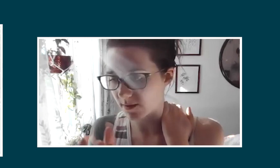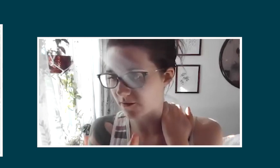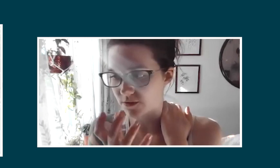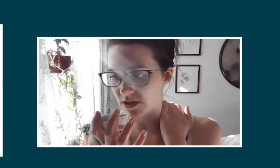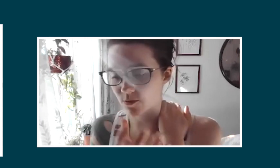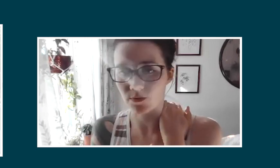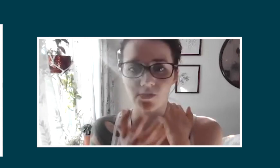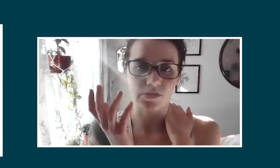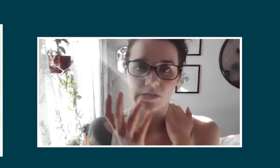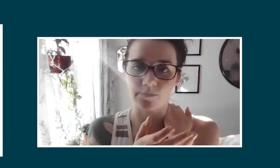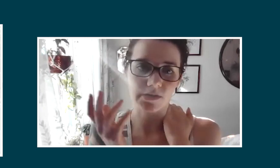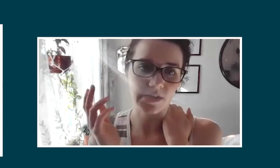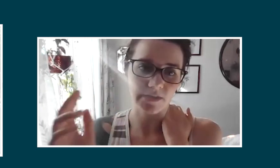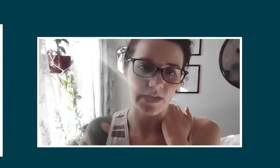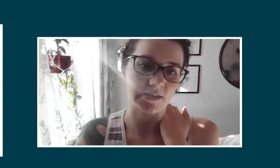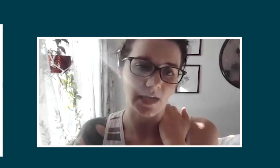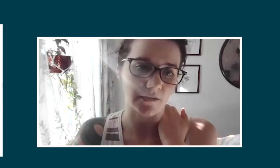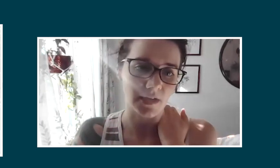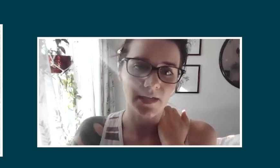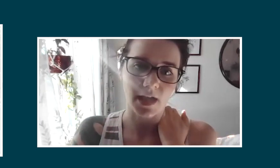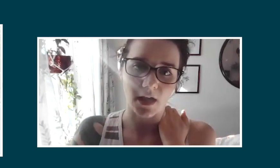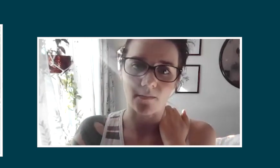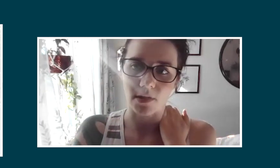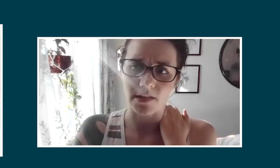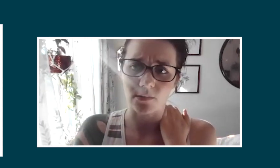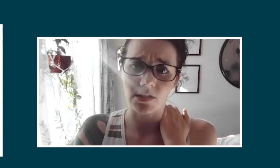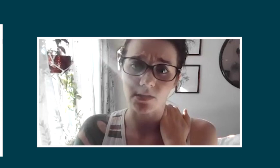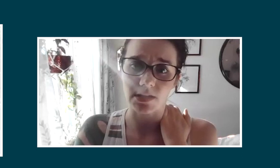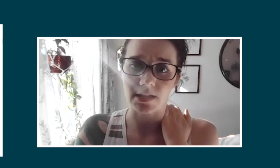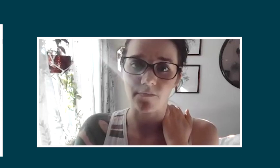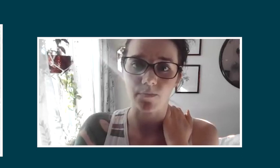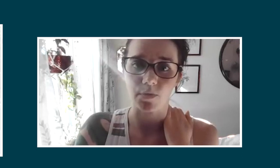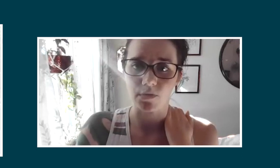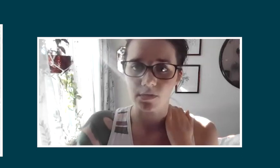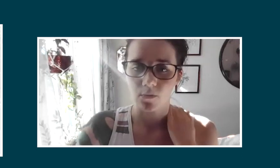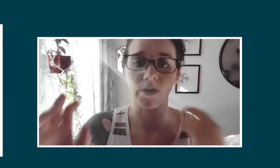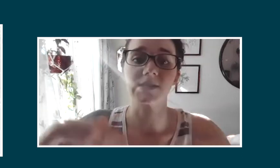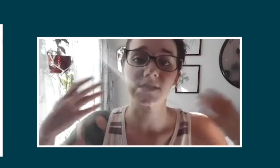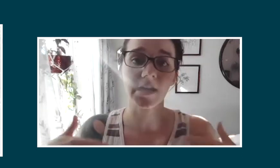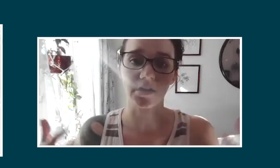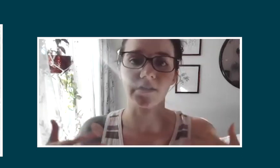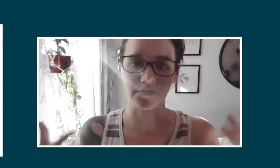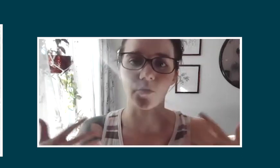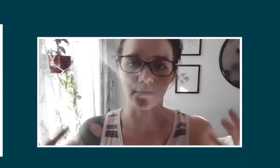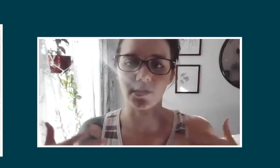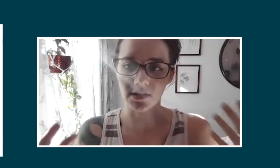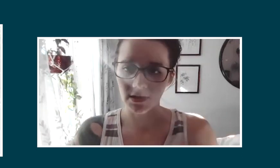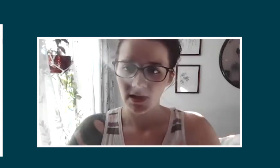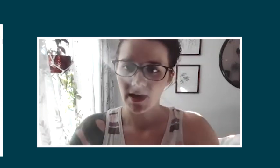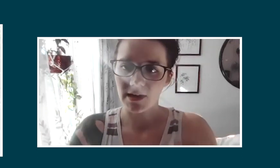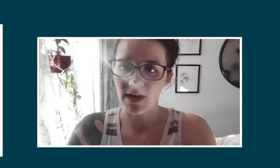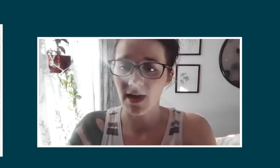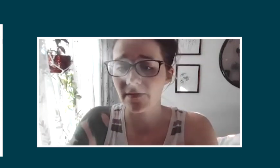you talked about a few tangible resources, books that I've taken down. I think we can really give people ways to carry this